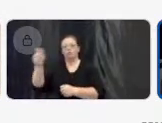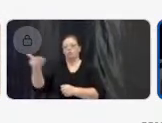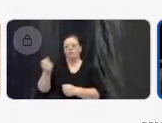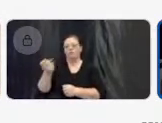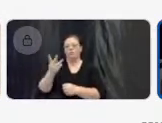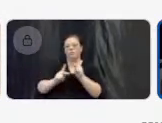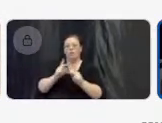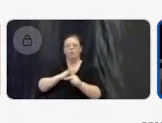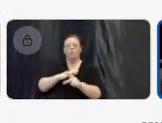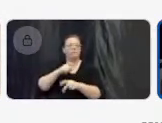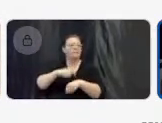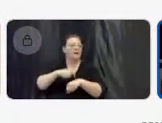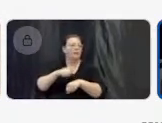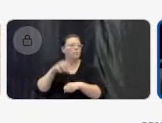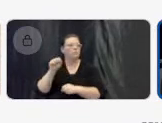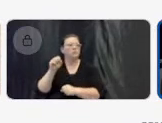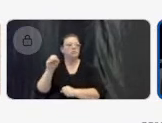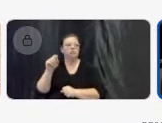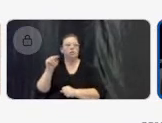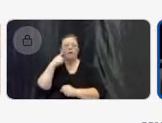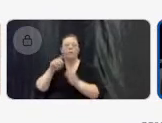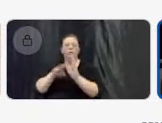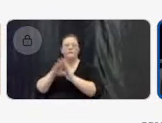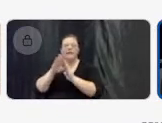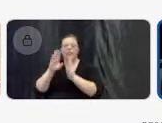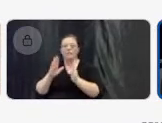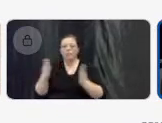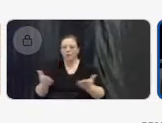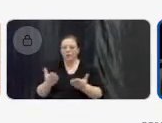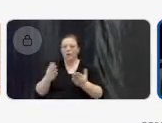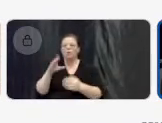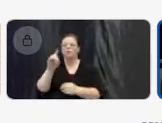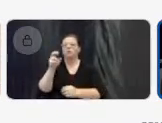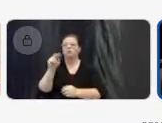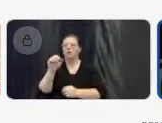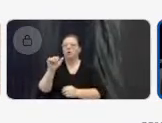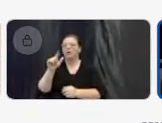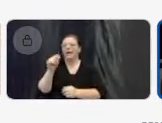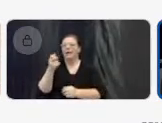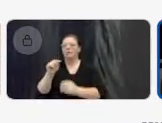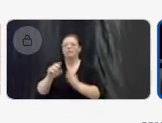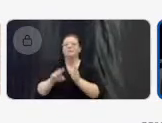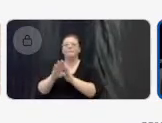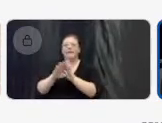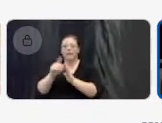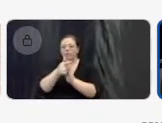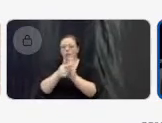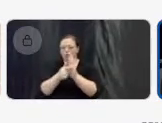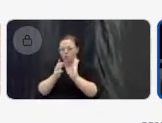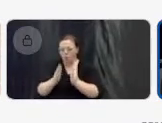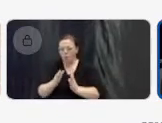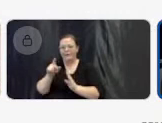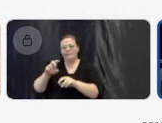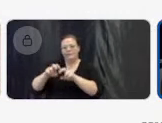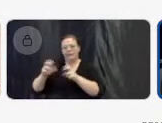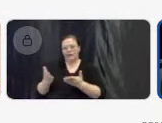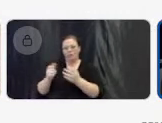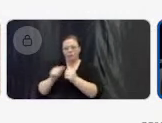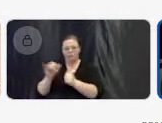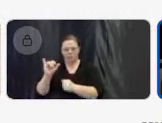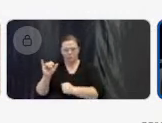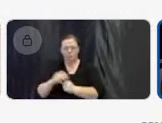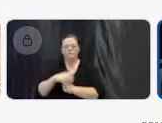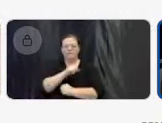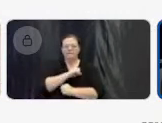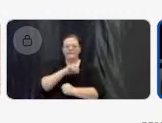There's Scott Hurley with the developer's representative here. We also have Don Albert, the developer's attorney. He's sitting here. The